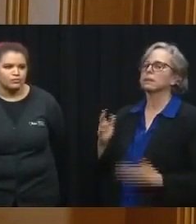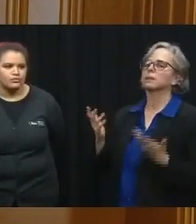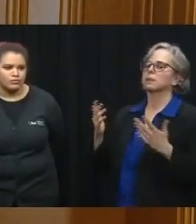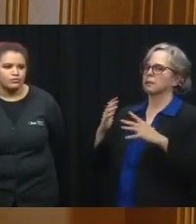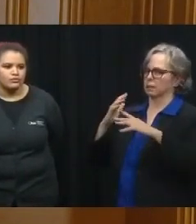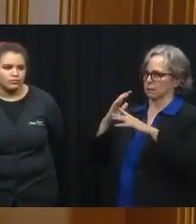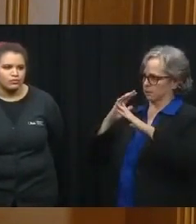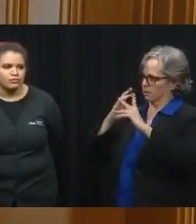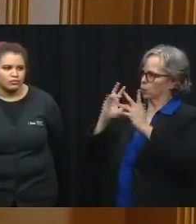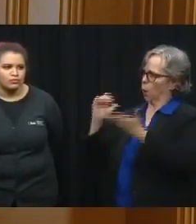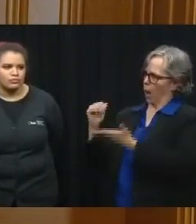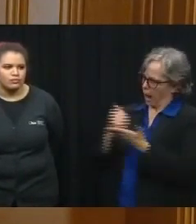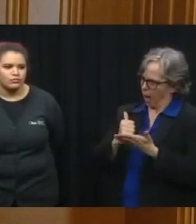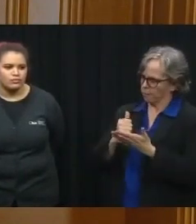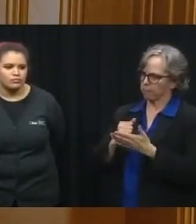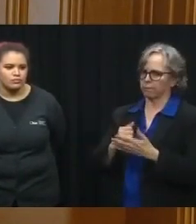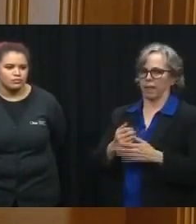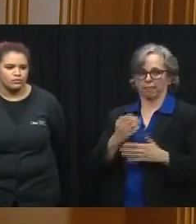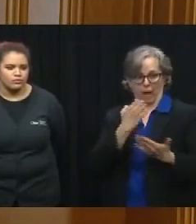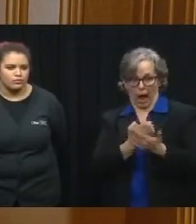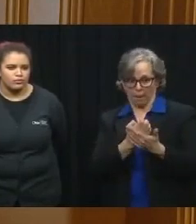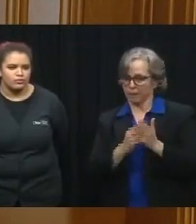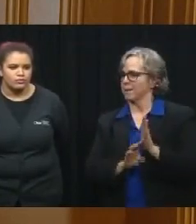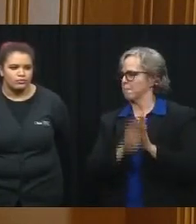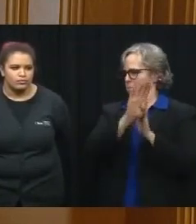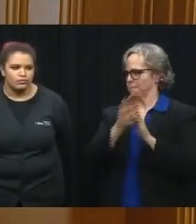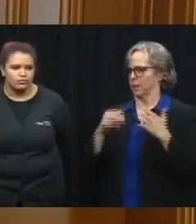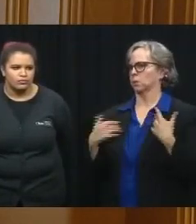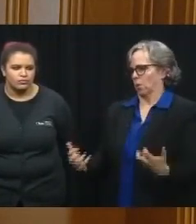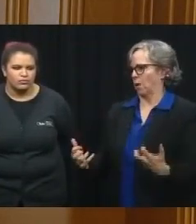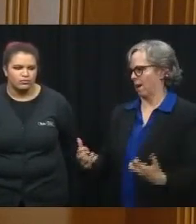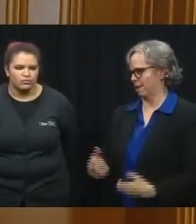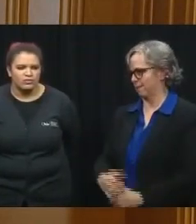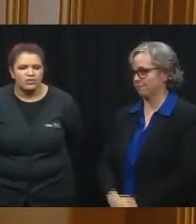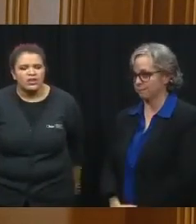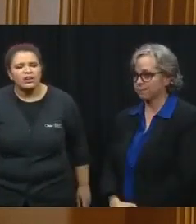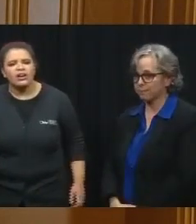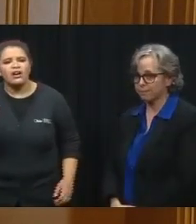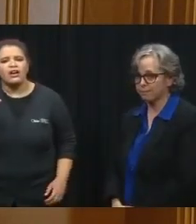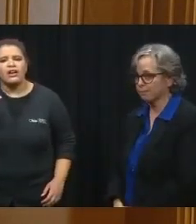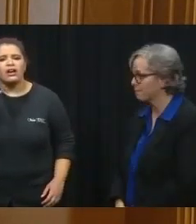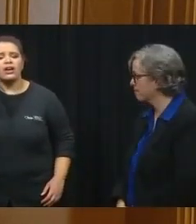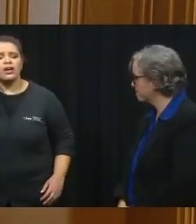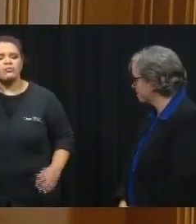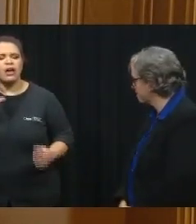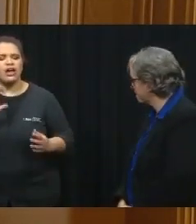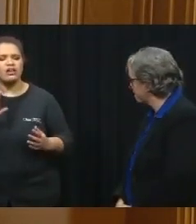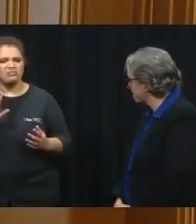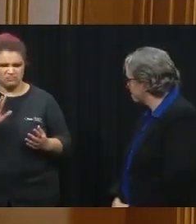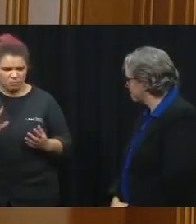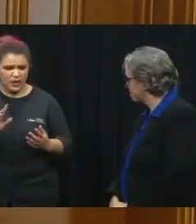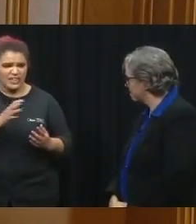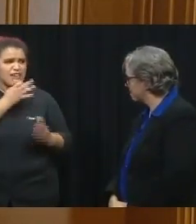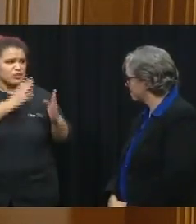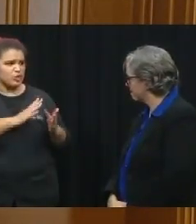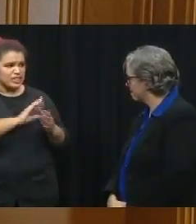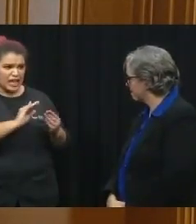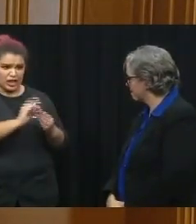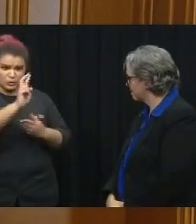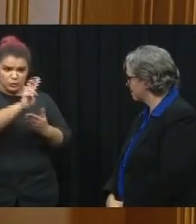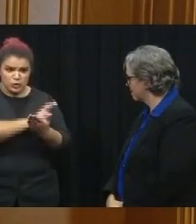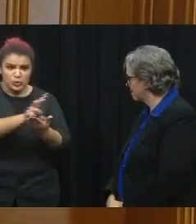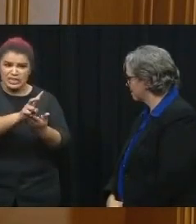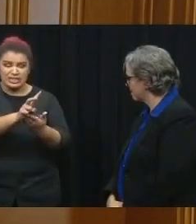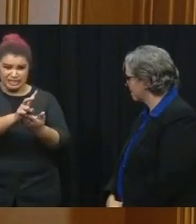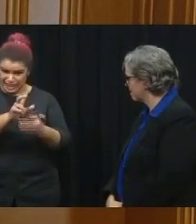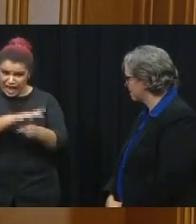have to do both. But based on what the experts are telling you, is 2 weeks, is that a feasible amount of time to build this capacity and stop the